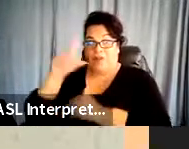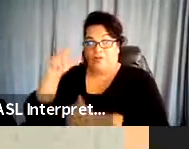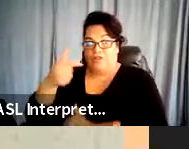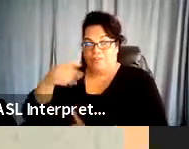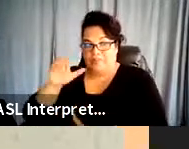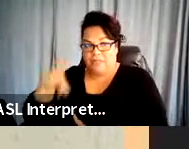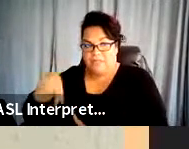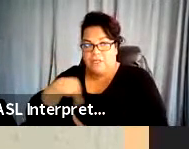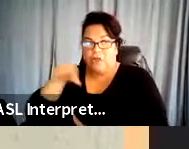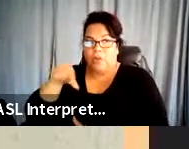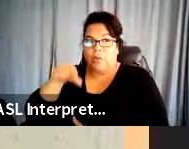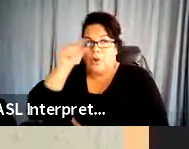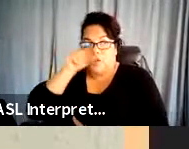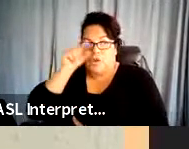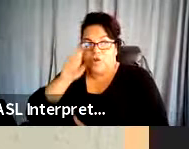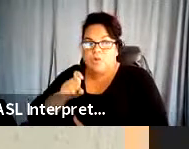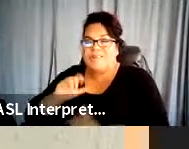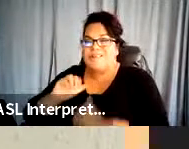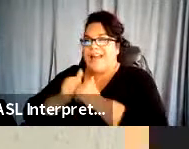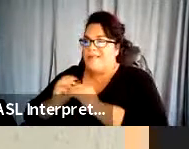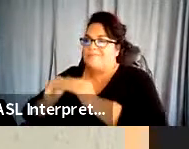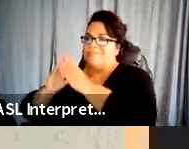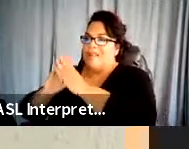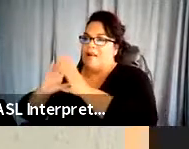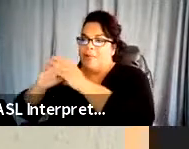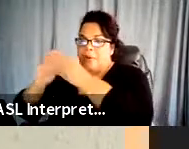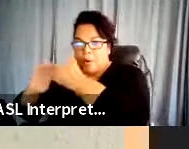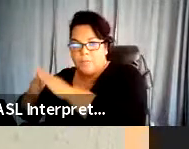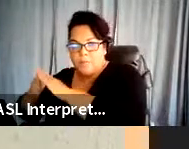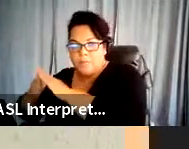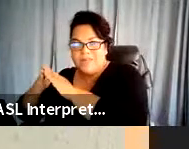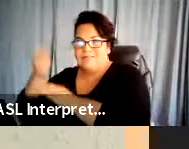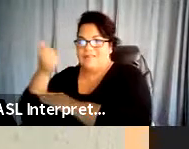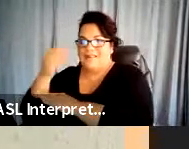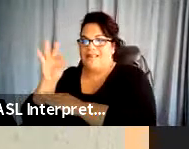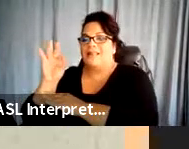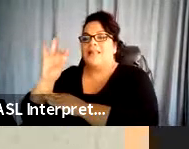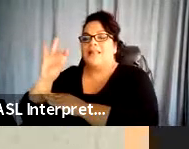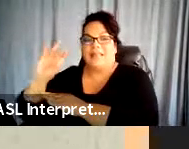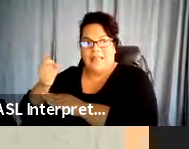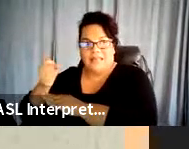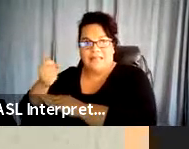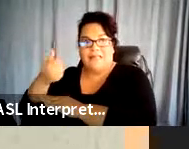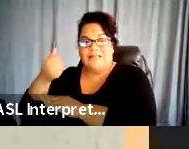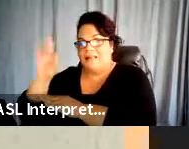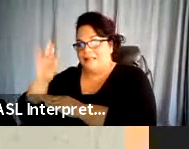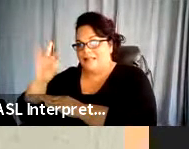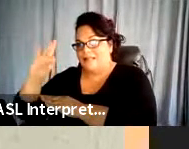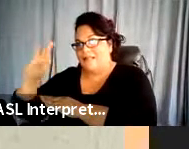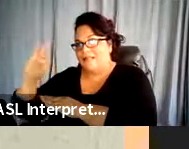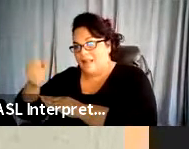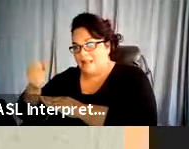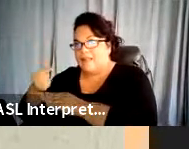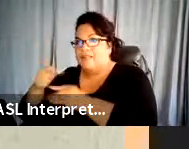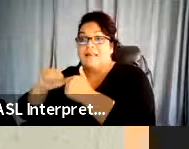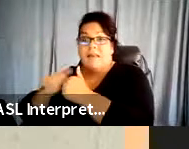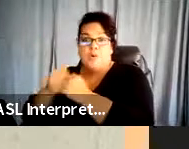formed community through comics. You can learn more about her at margaretgalvin.org,